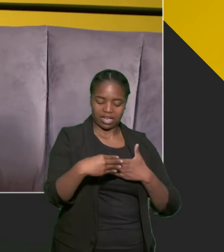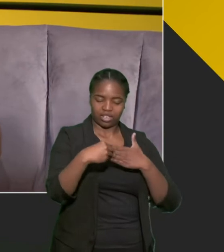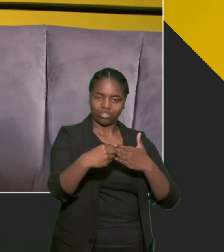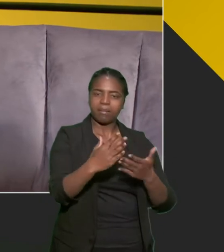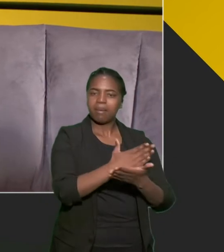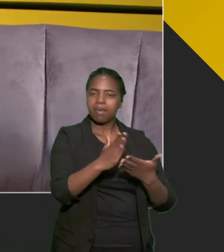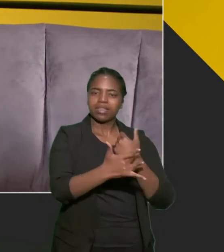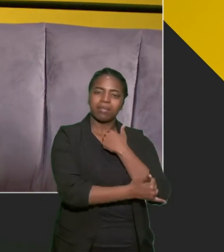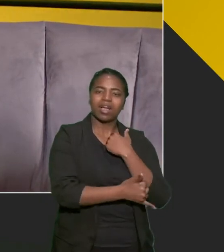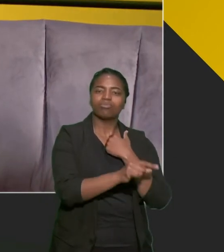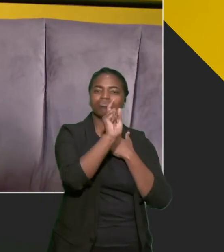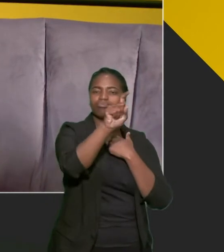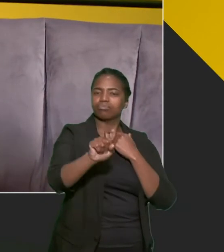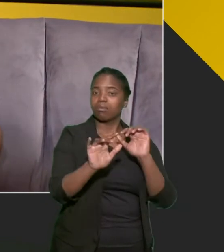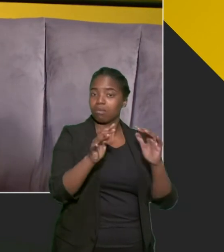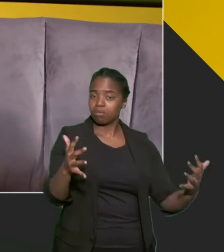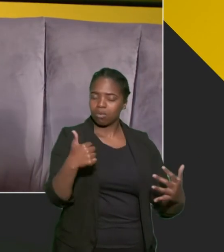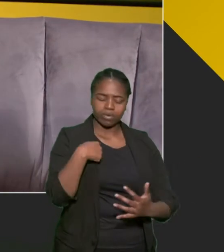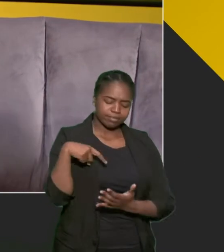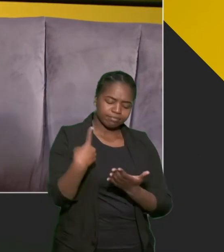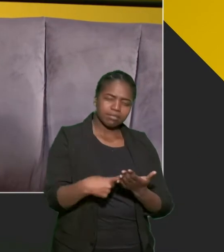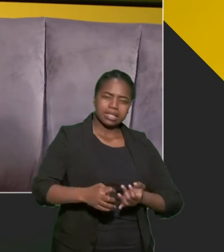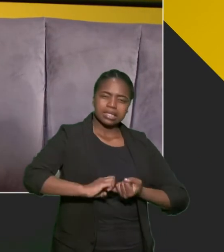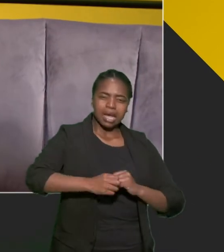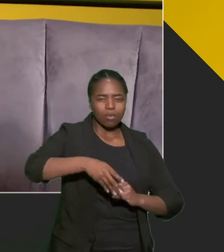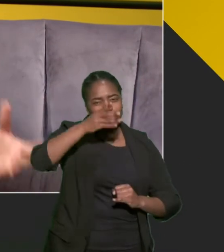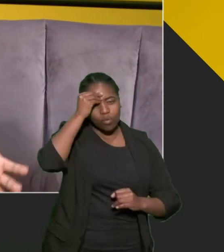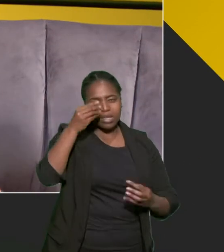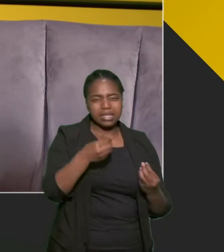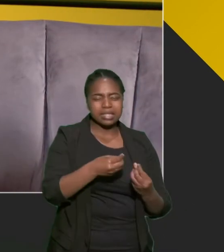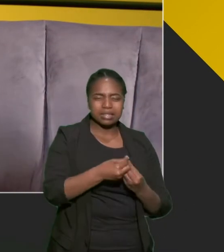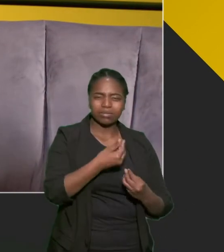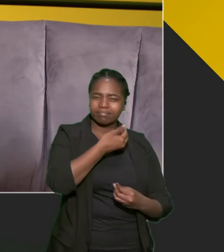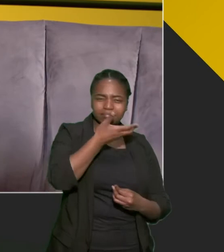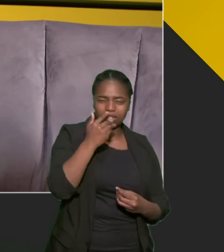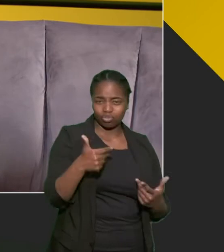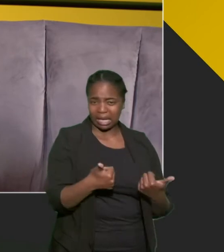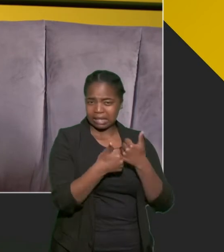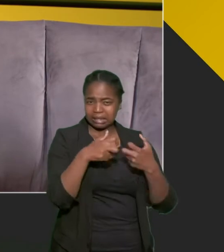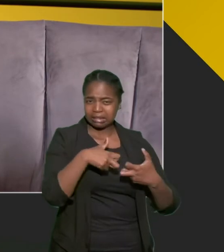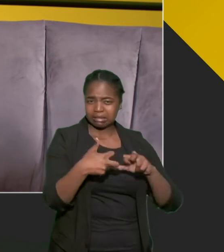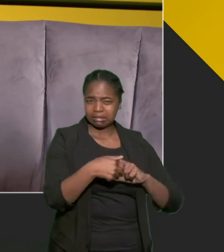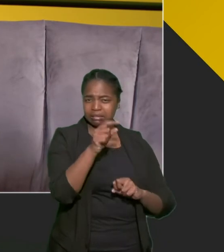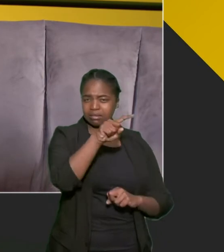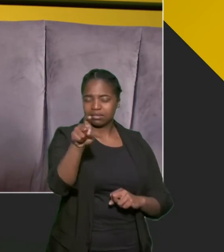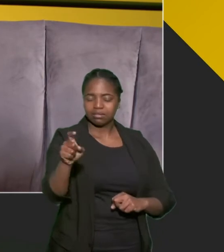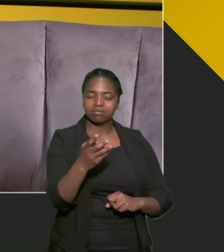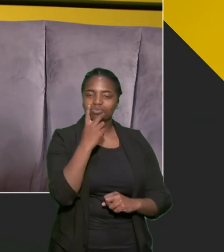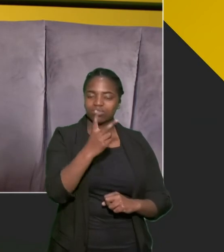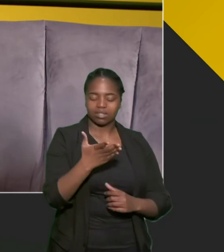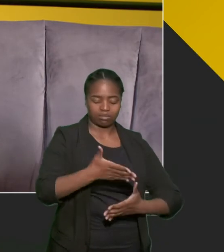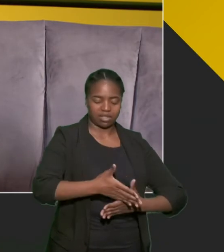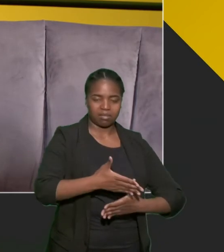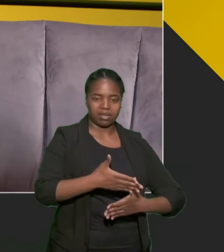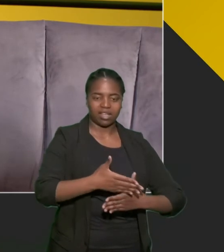kwamanye amazwe, Africa's me kanjani. We are trying to learn about things esingazazi that are challenges kwamanye amazwe. And of course, njengoba ubonake lapha umsebenzi